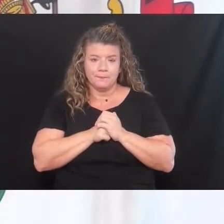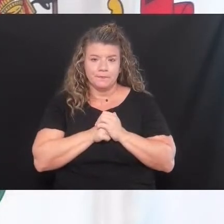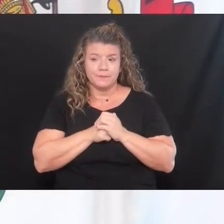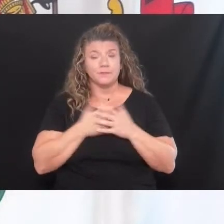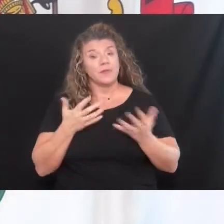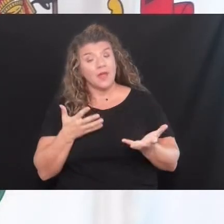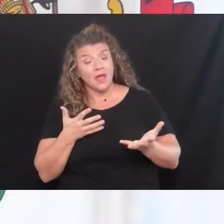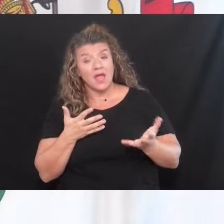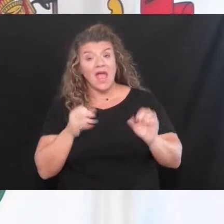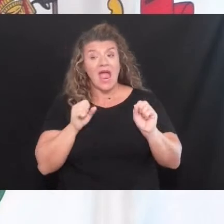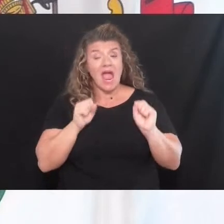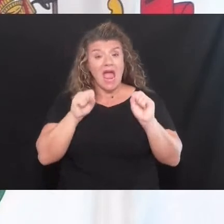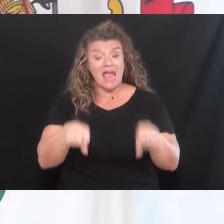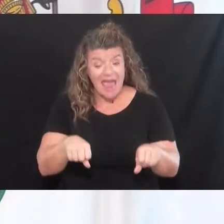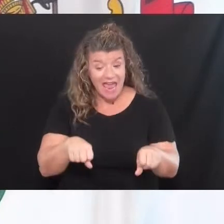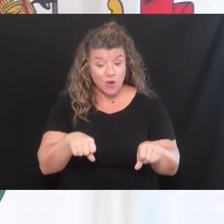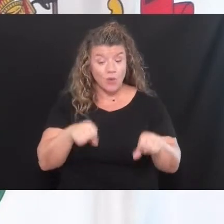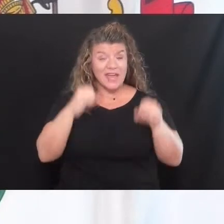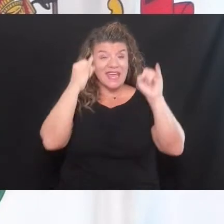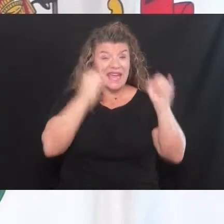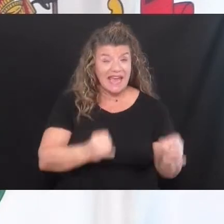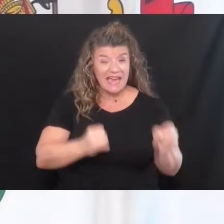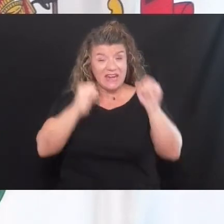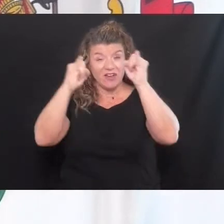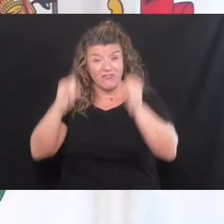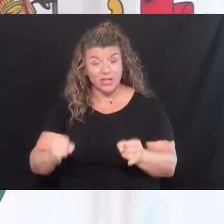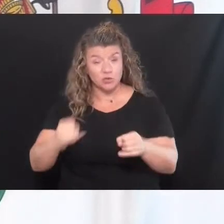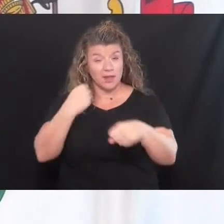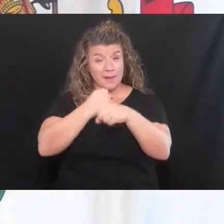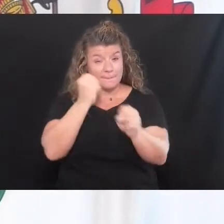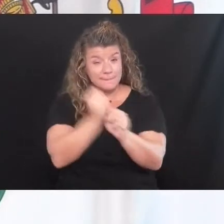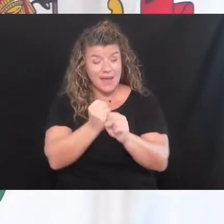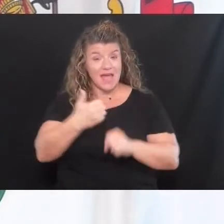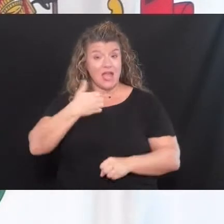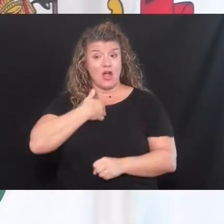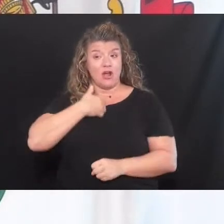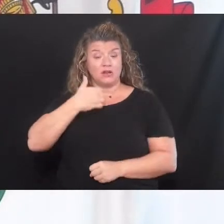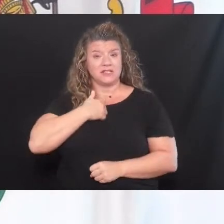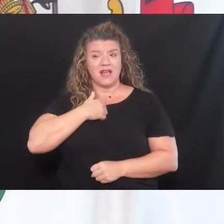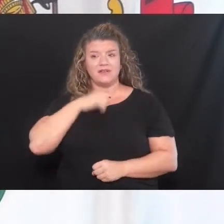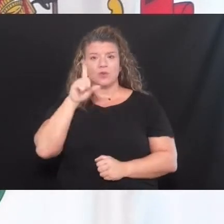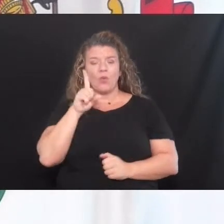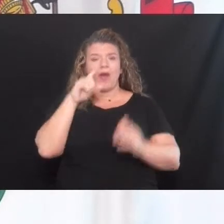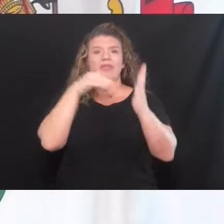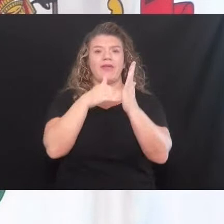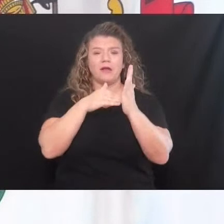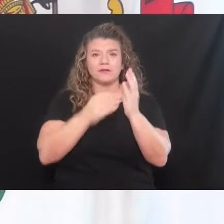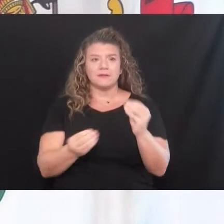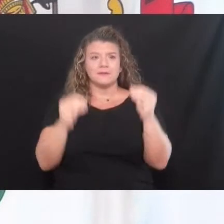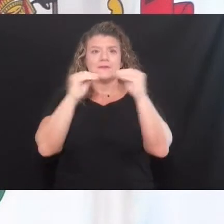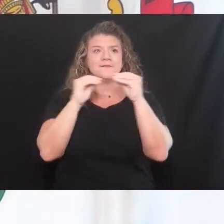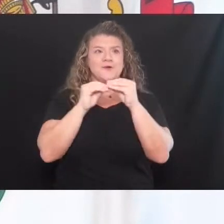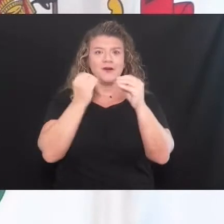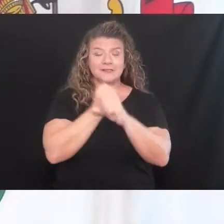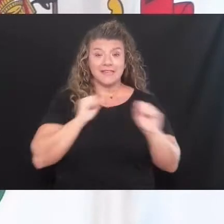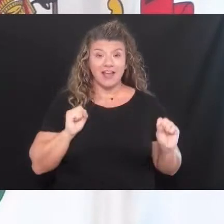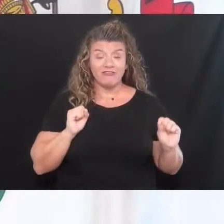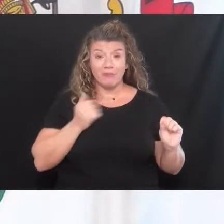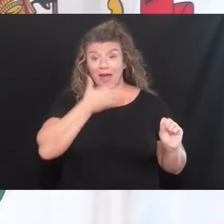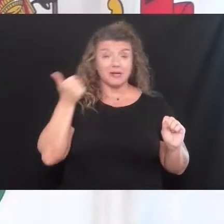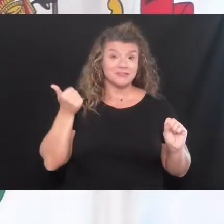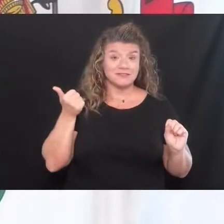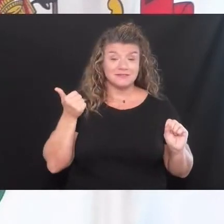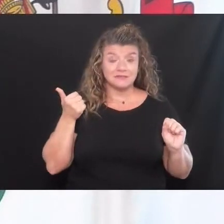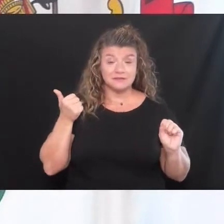we absolutely individually make ourselves 1,000 times better off from the standpoint,